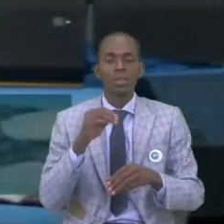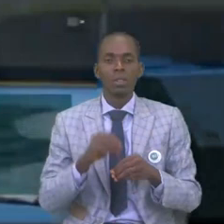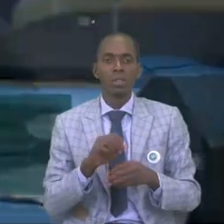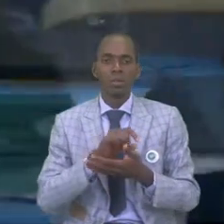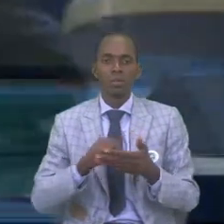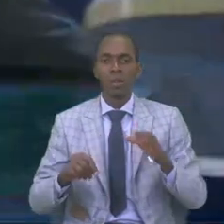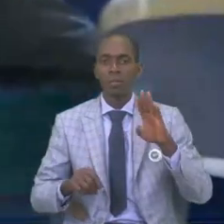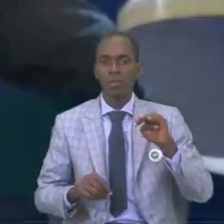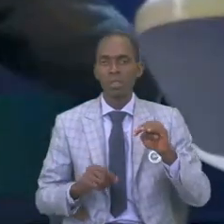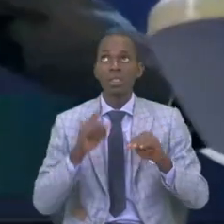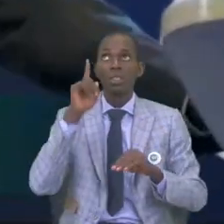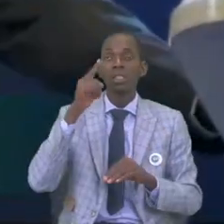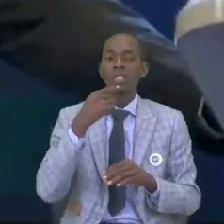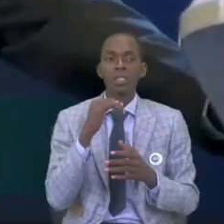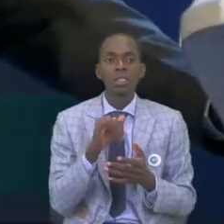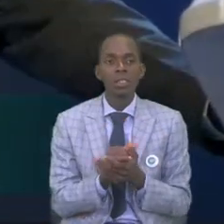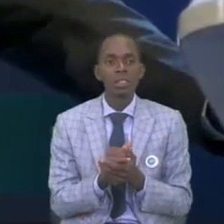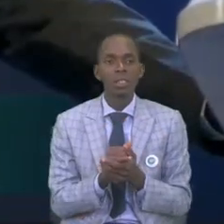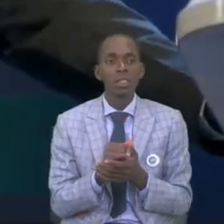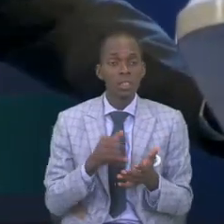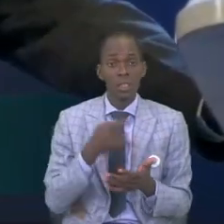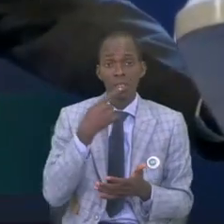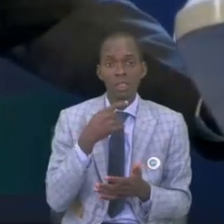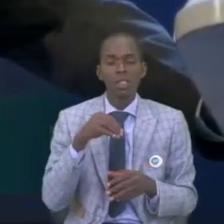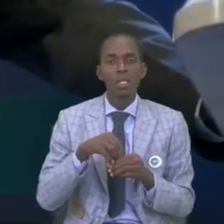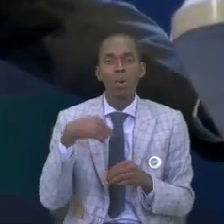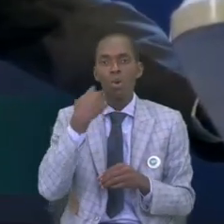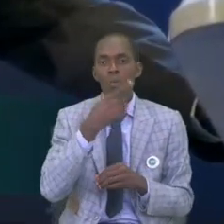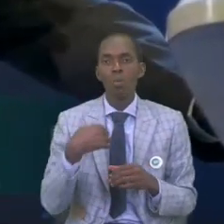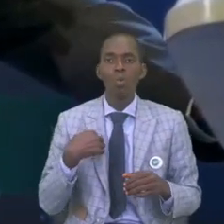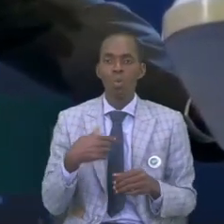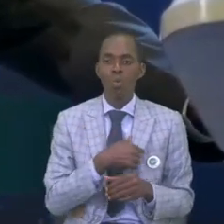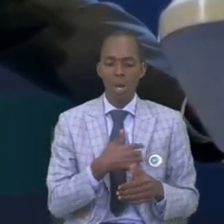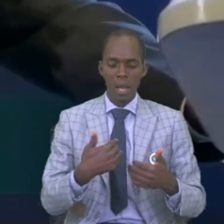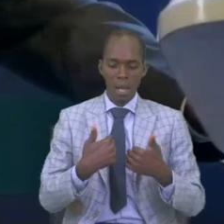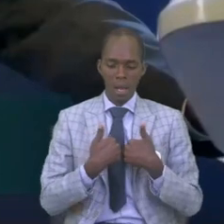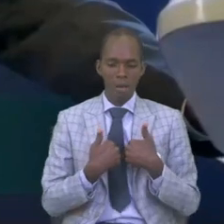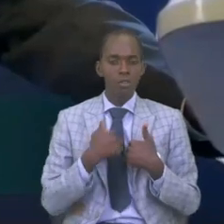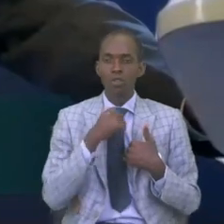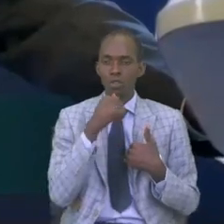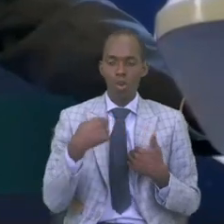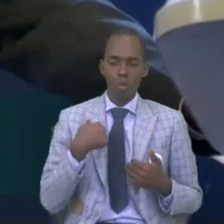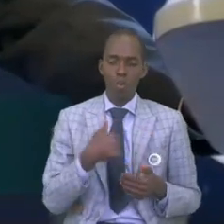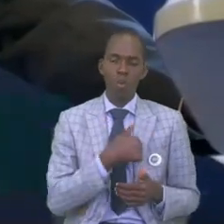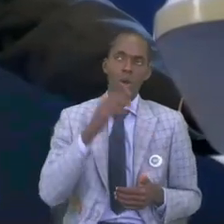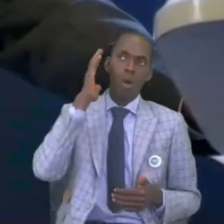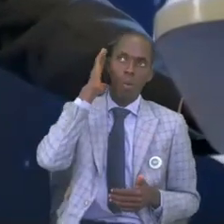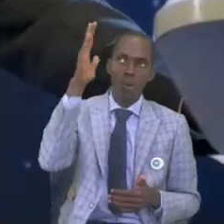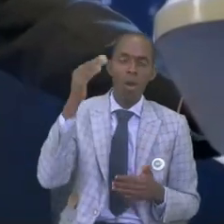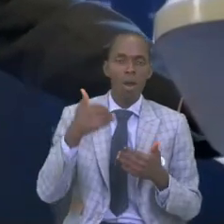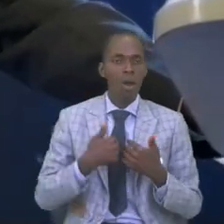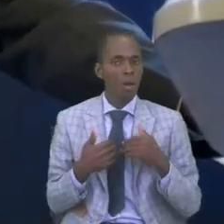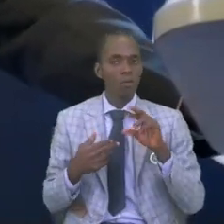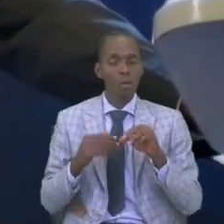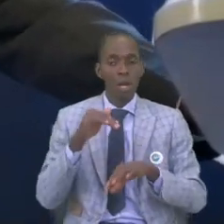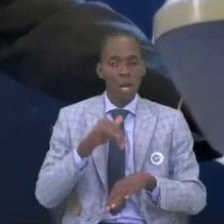in verse 14, it says, in whom we have, not that we're going to have, we have it already. And the moment we believe and